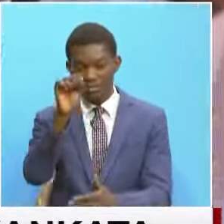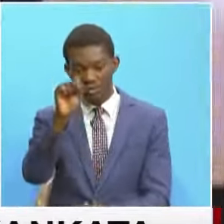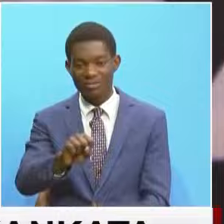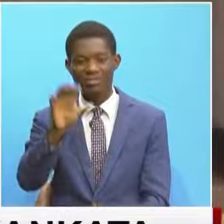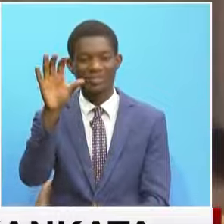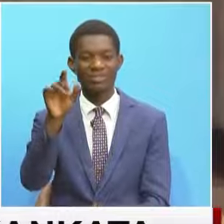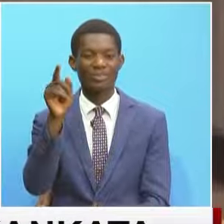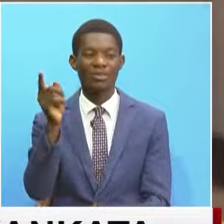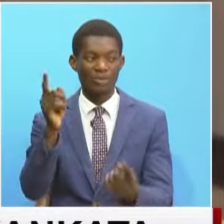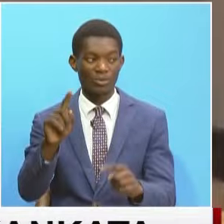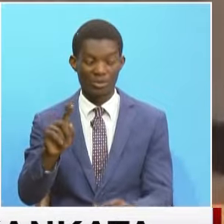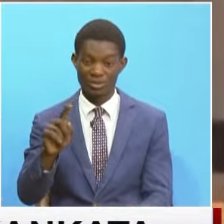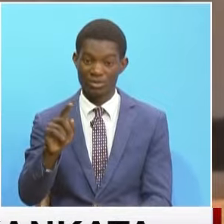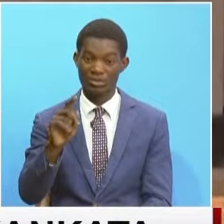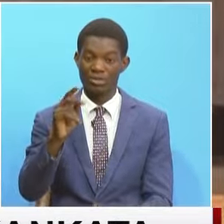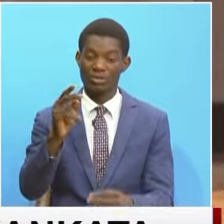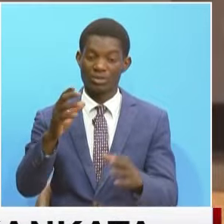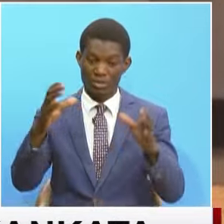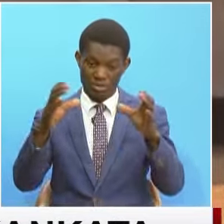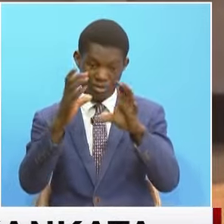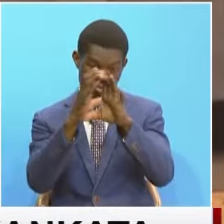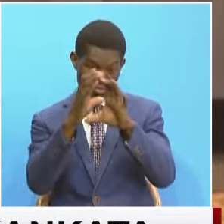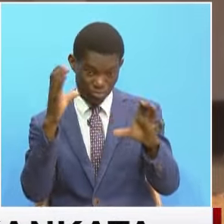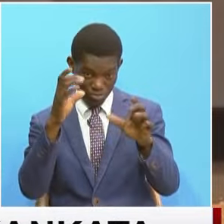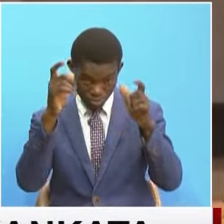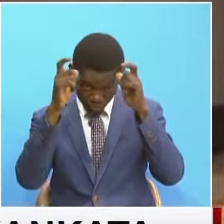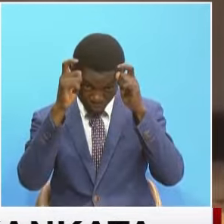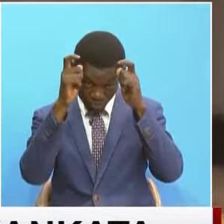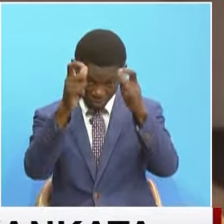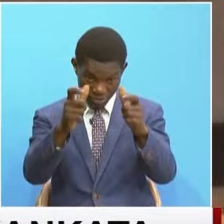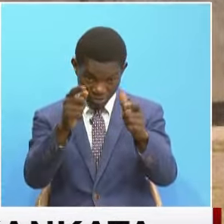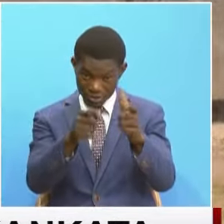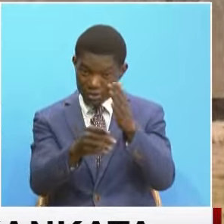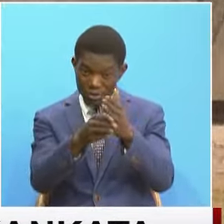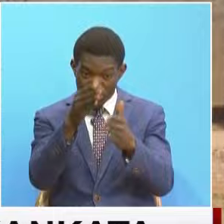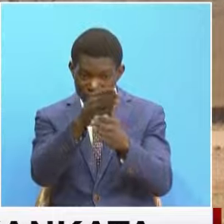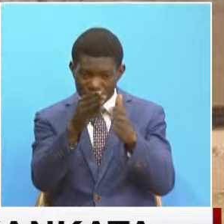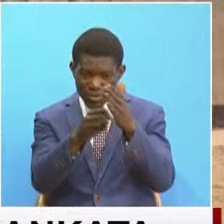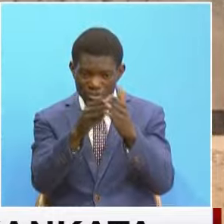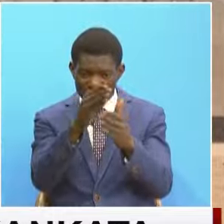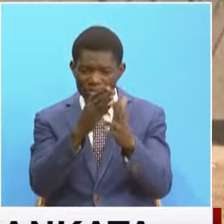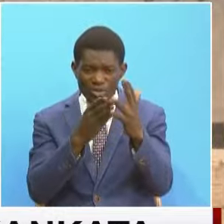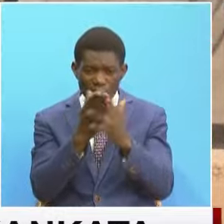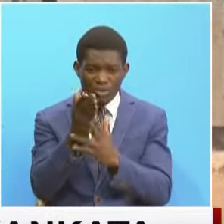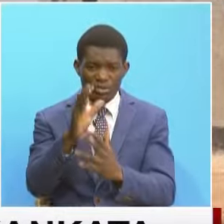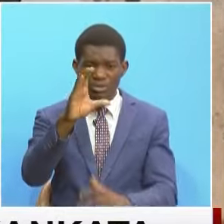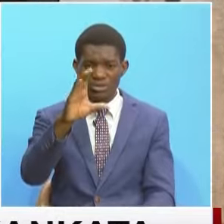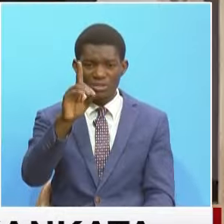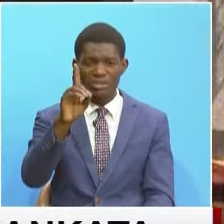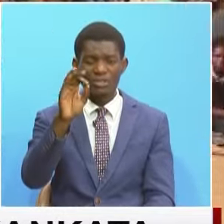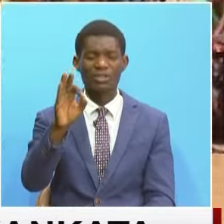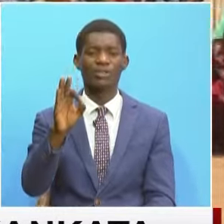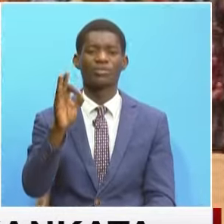during the commissioning of 1x3 classroom blocks built using the 2023 Constituency Development